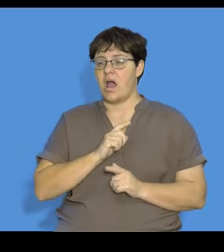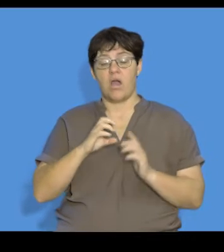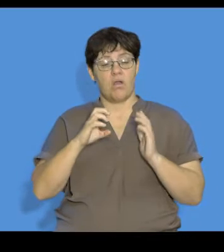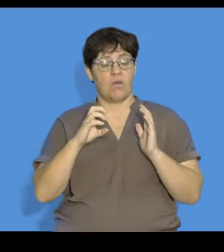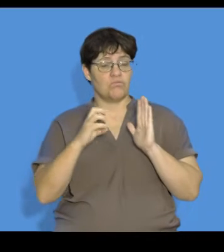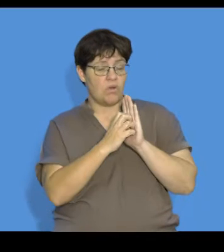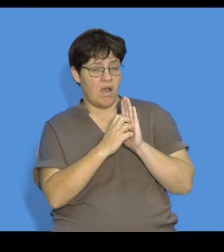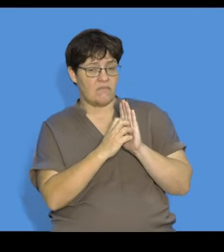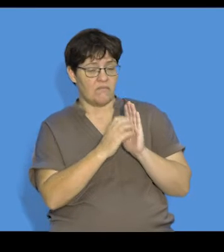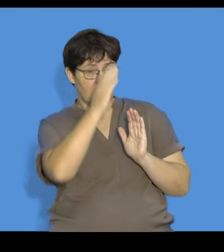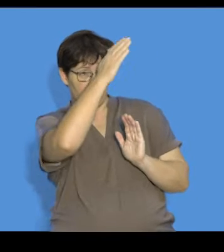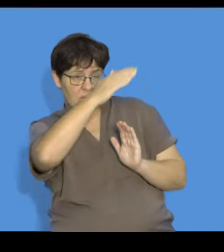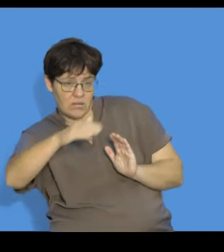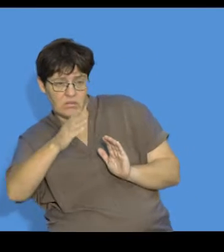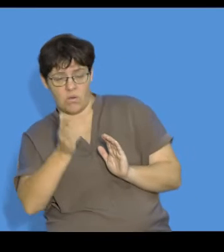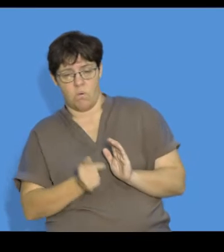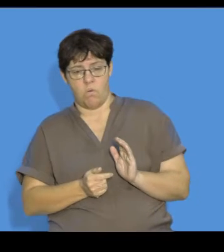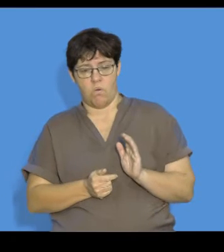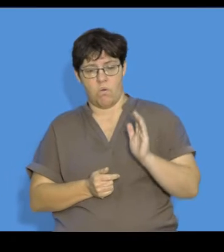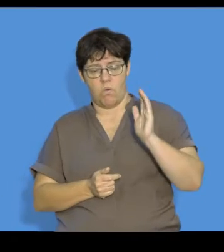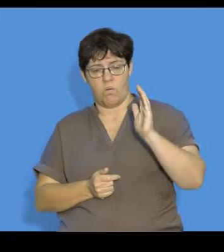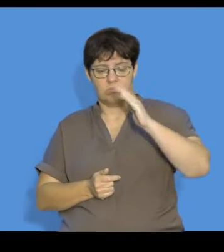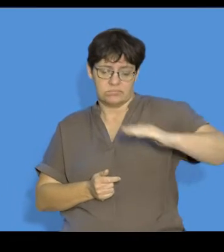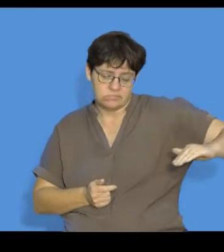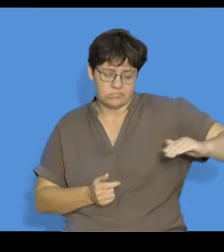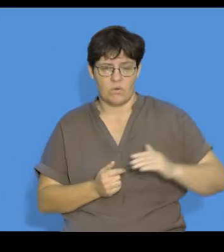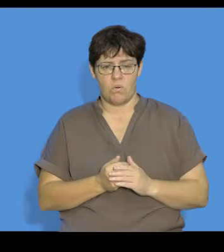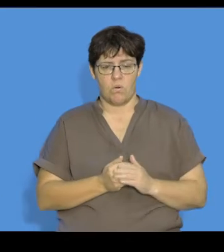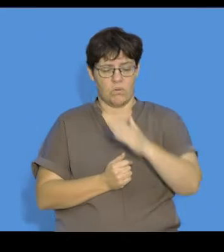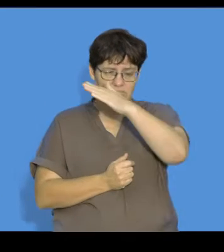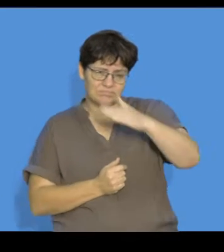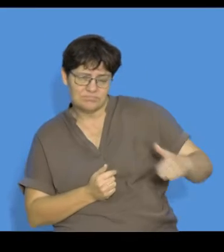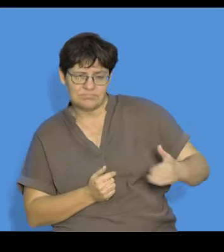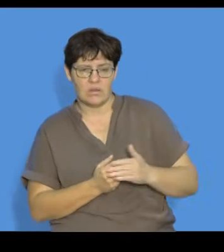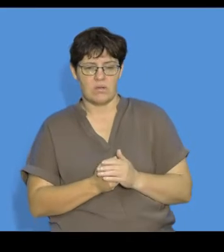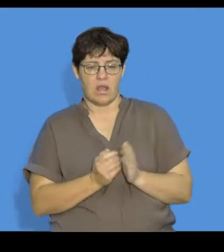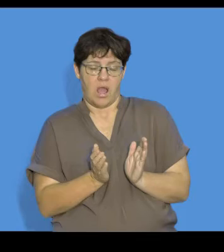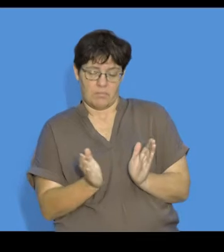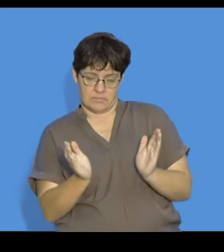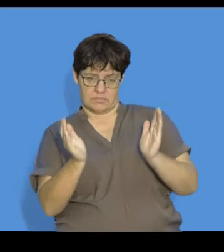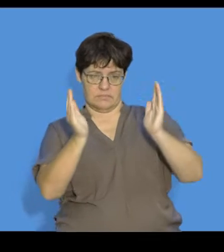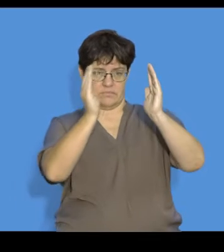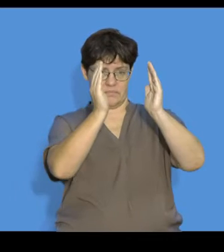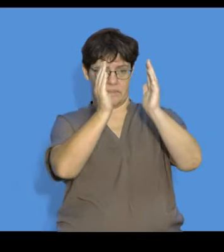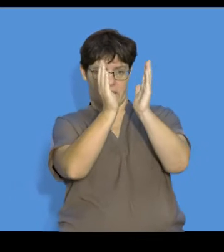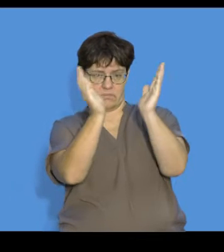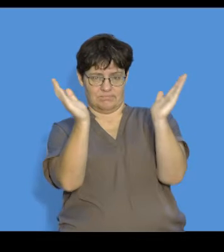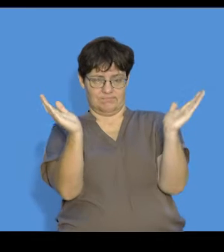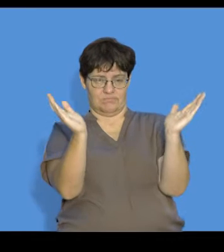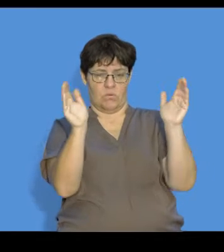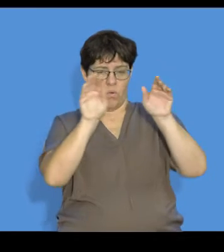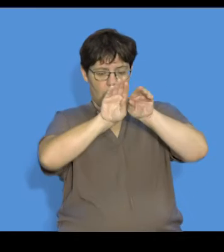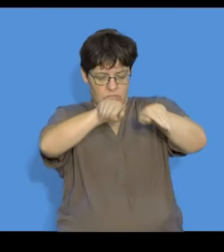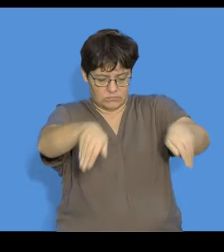graph is, and it also tells us the closeness of the arms of the parabola to the